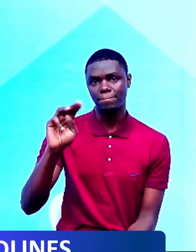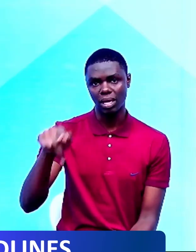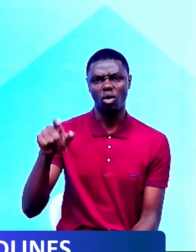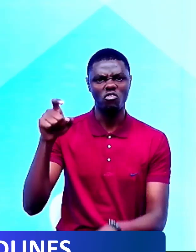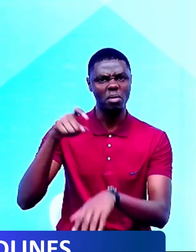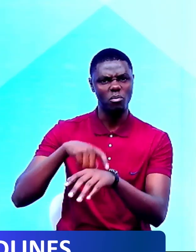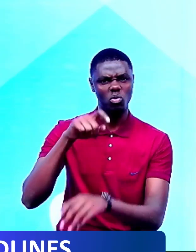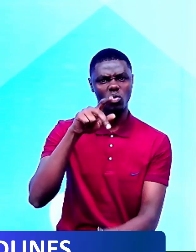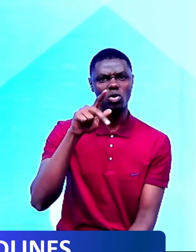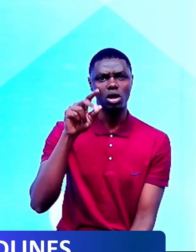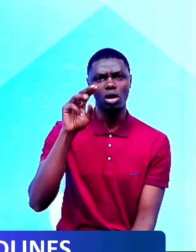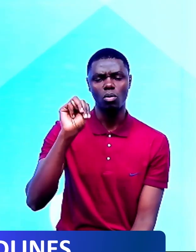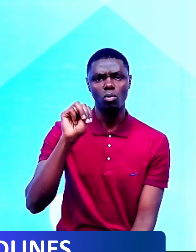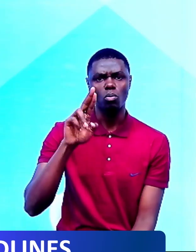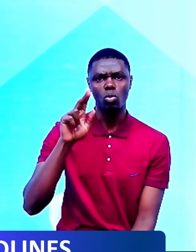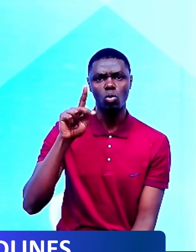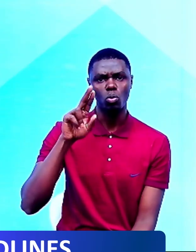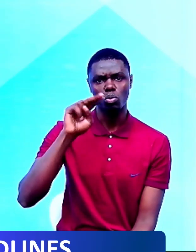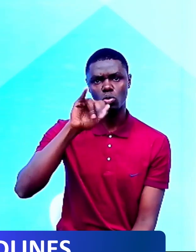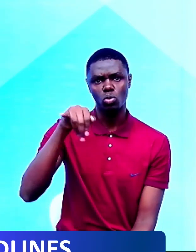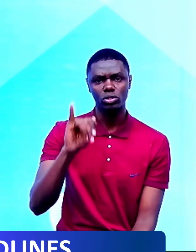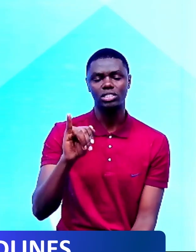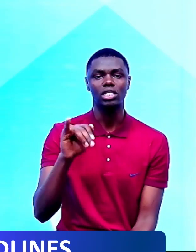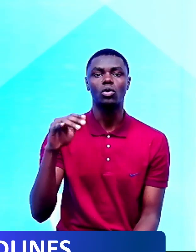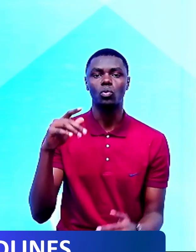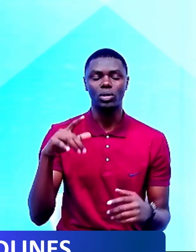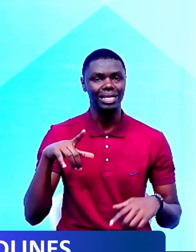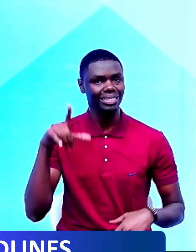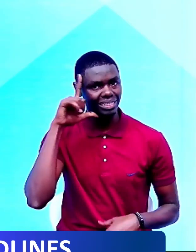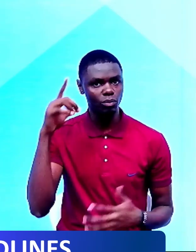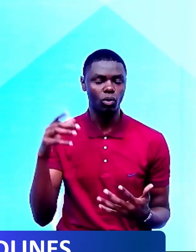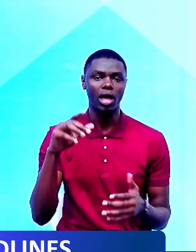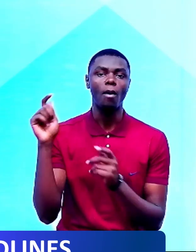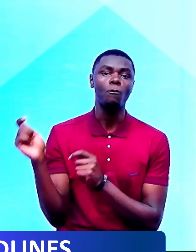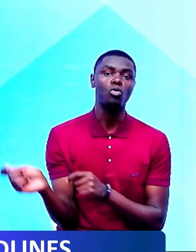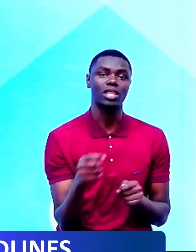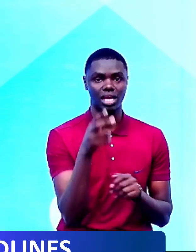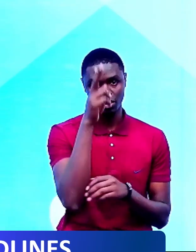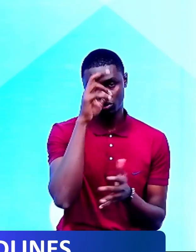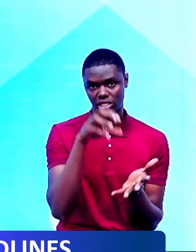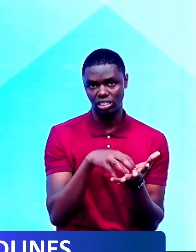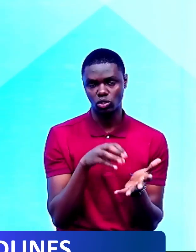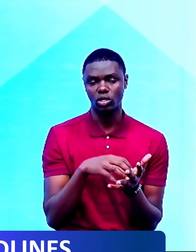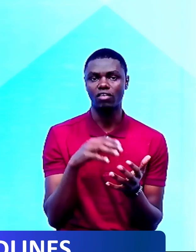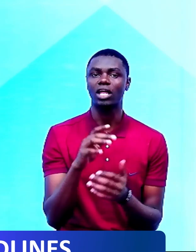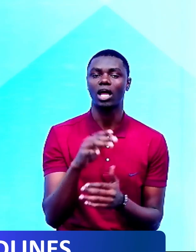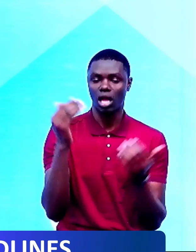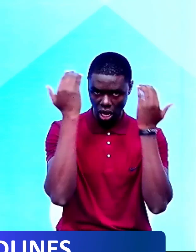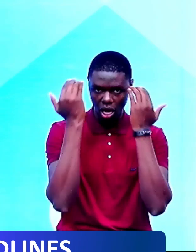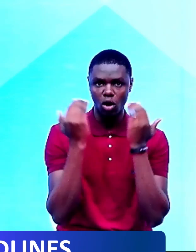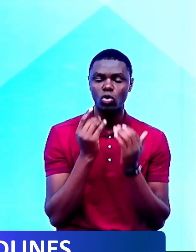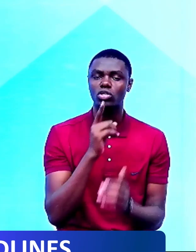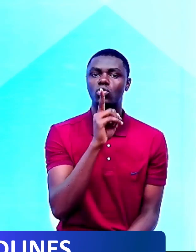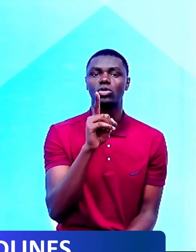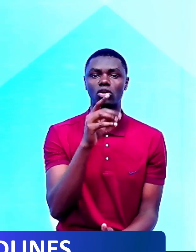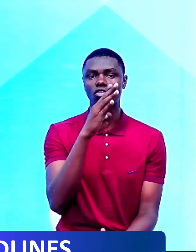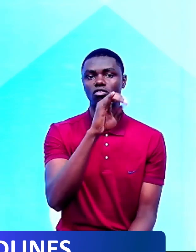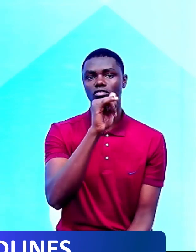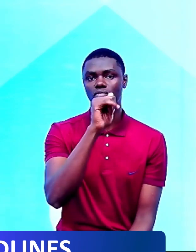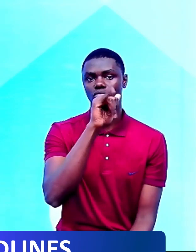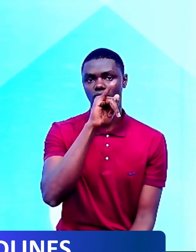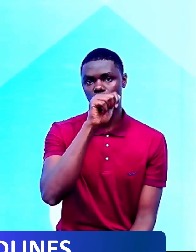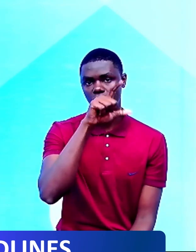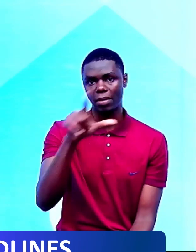Mukunji, will spend the night at the Muthaiga police station pending a court ruling on a bail application and